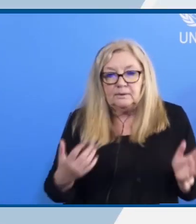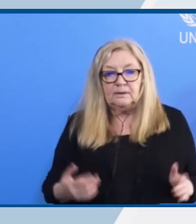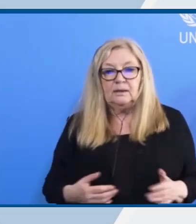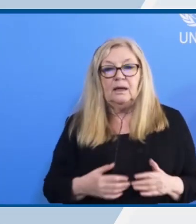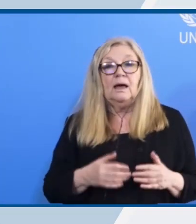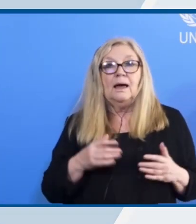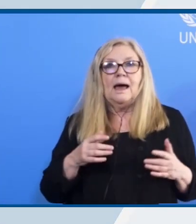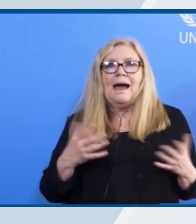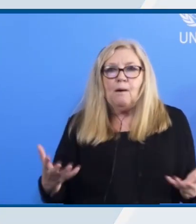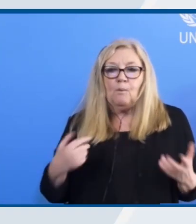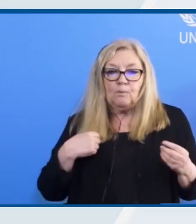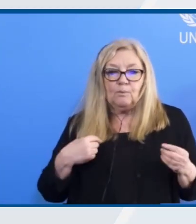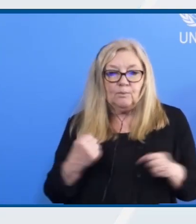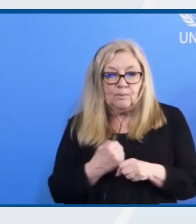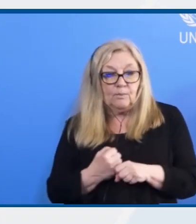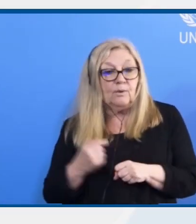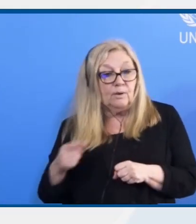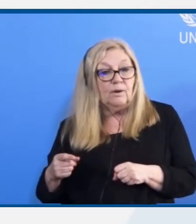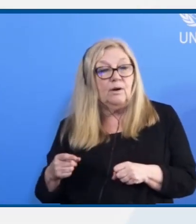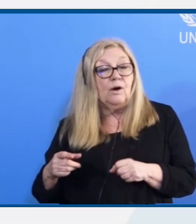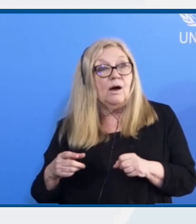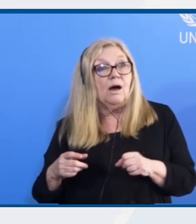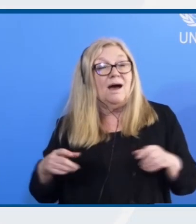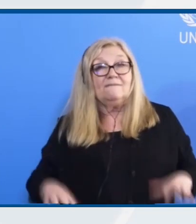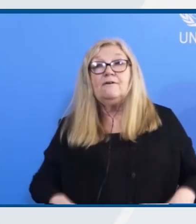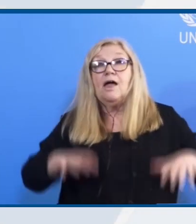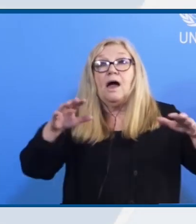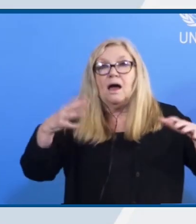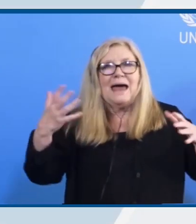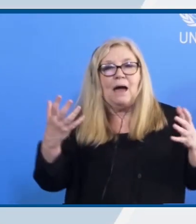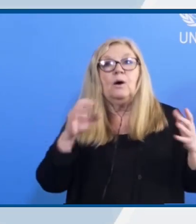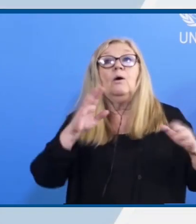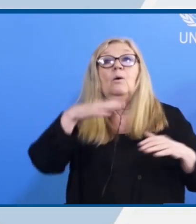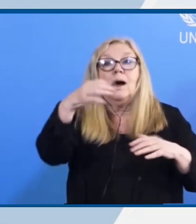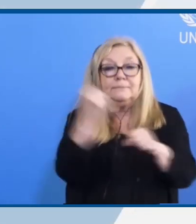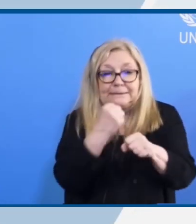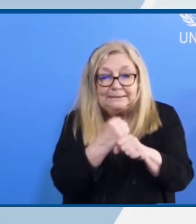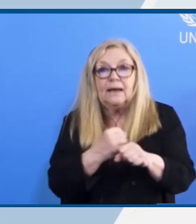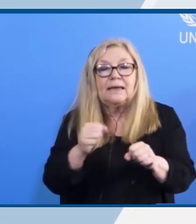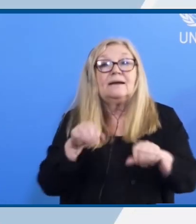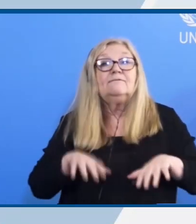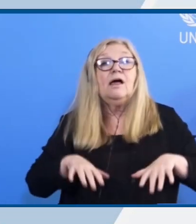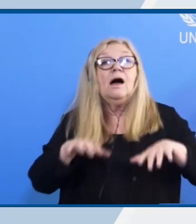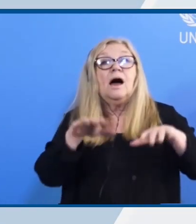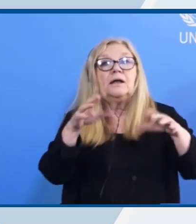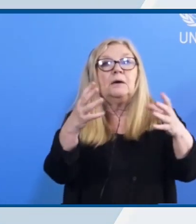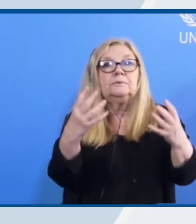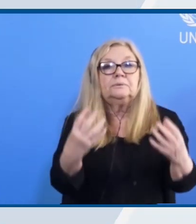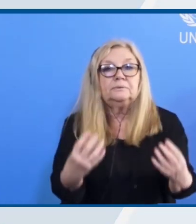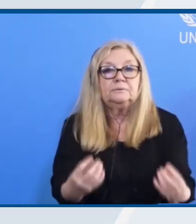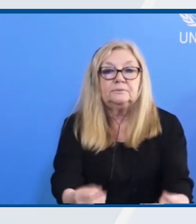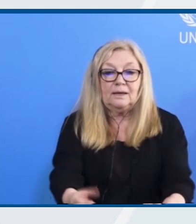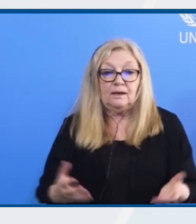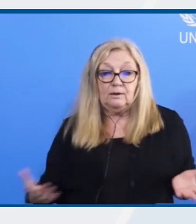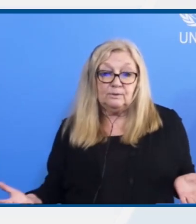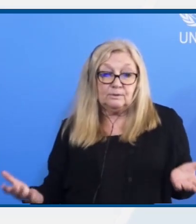will, the resilience of slopes against landslides, etc. So here, trying to find the type of interventions that could fit,